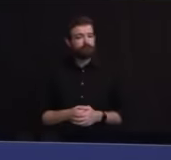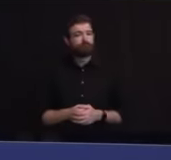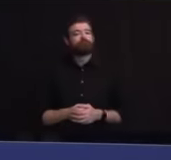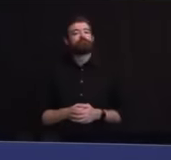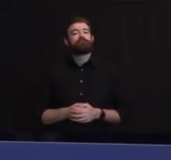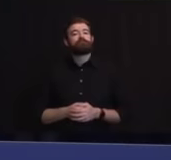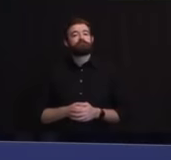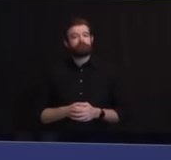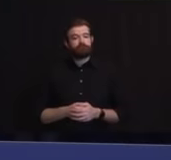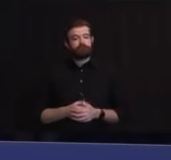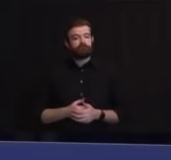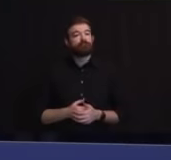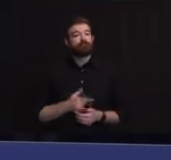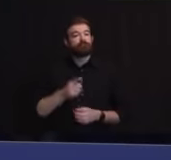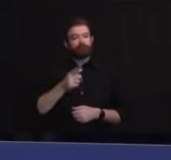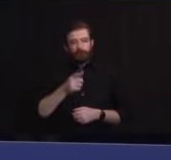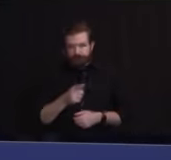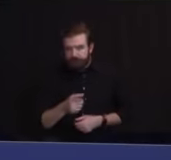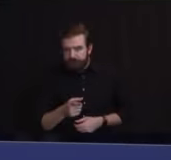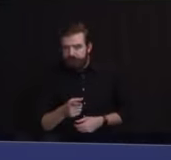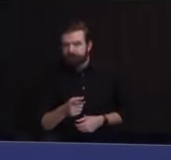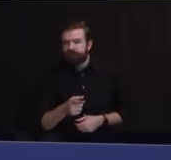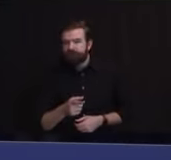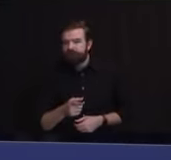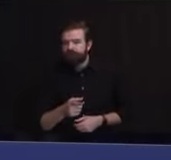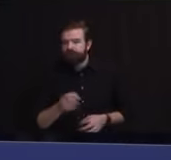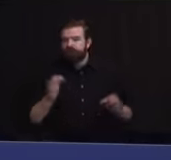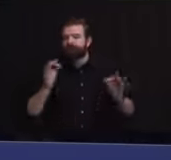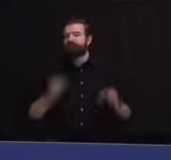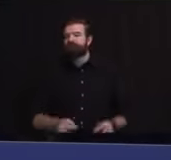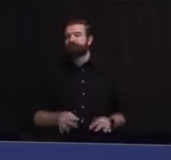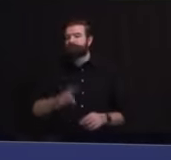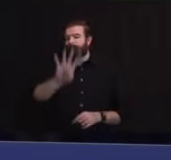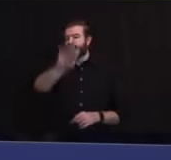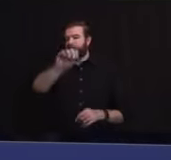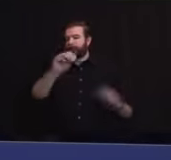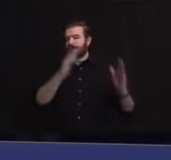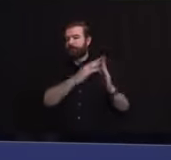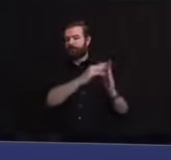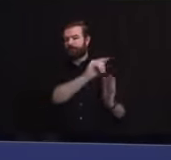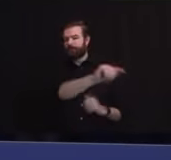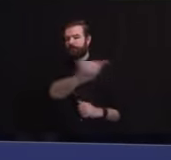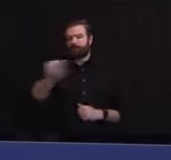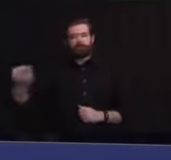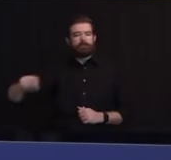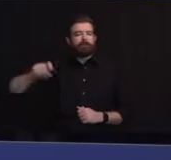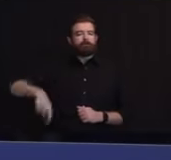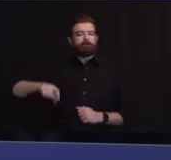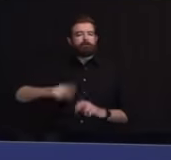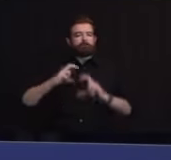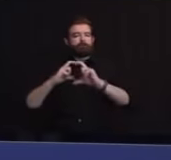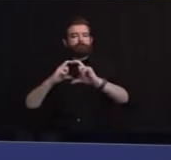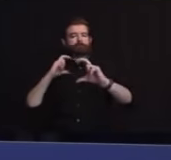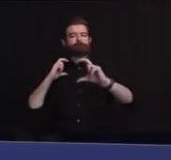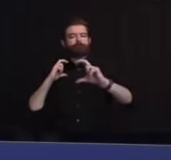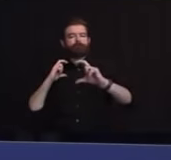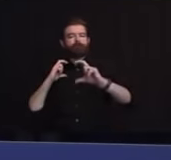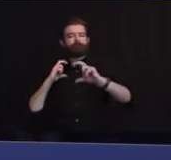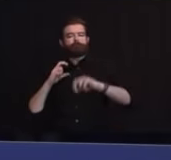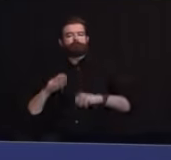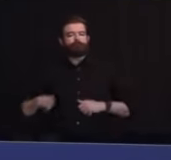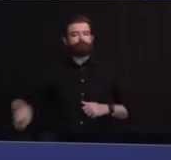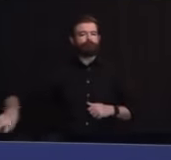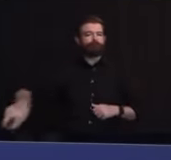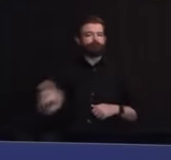municipalities that can benefit from mobile or community vaccination efforts based on the percent of racial and ethnic minorities,